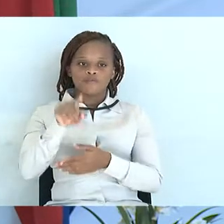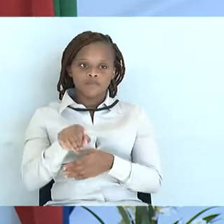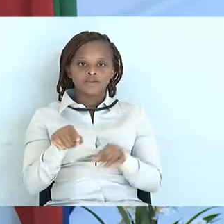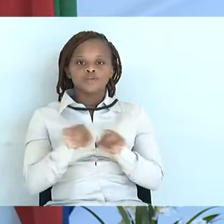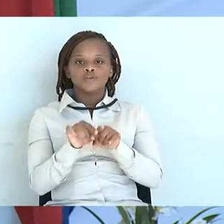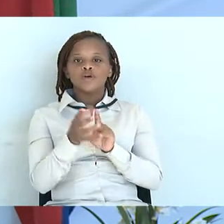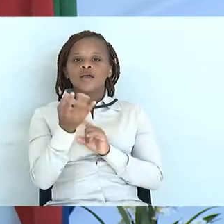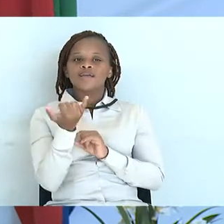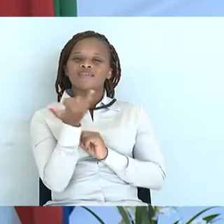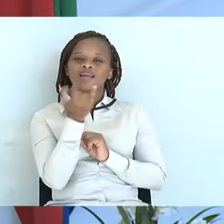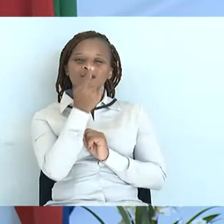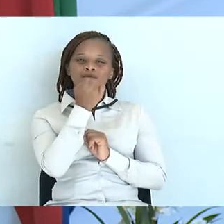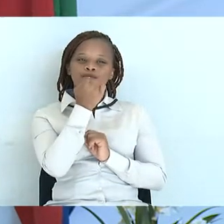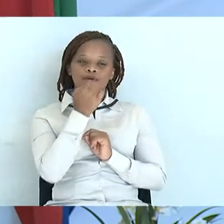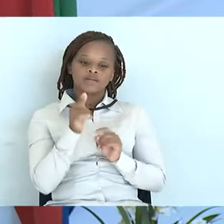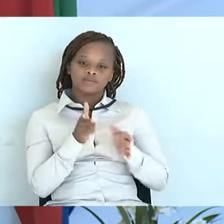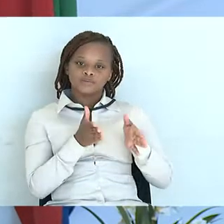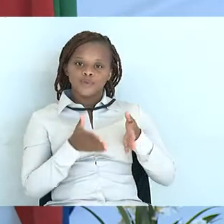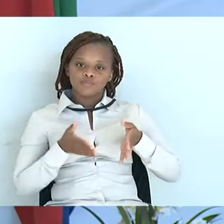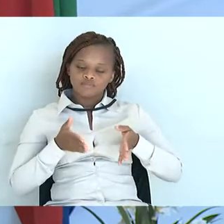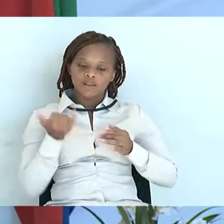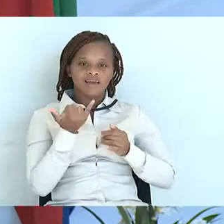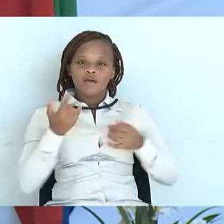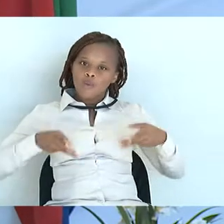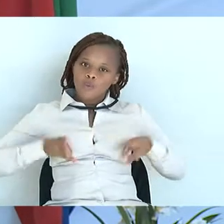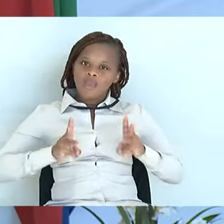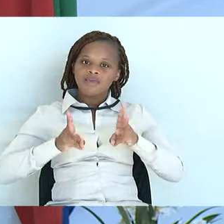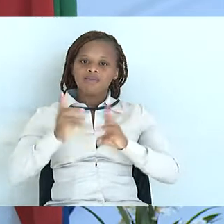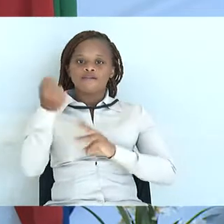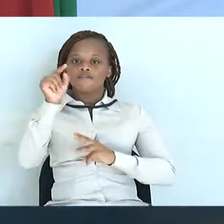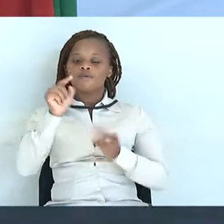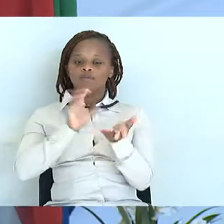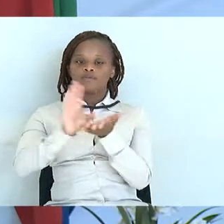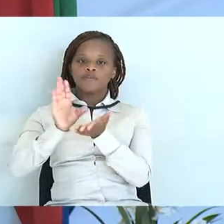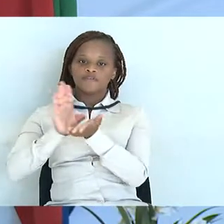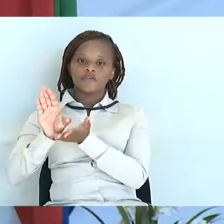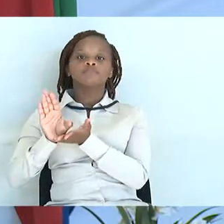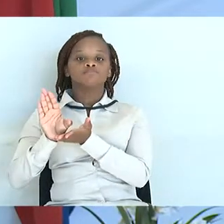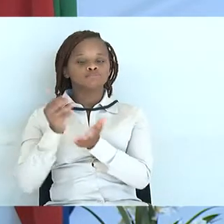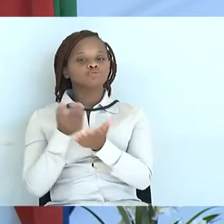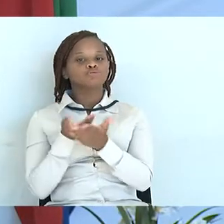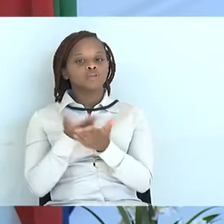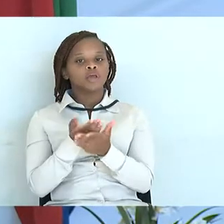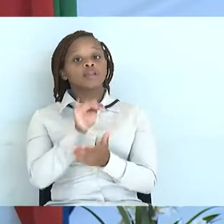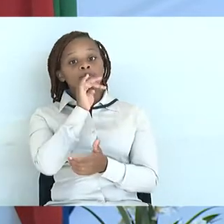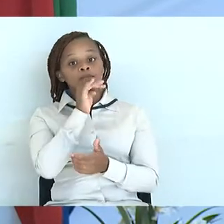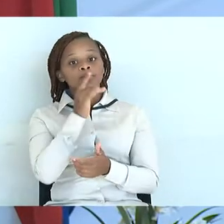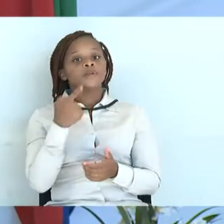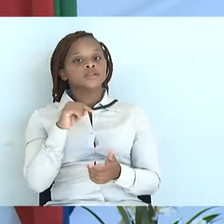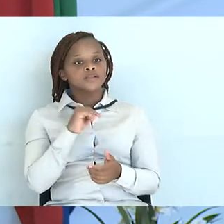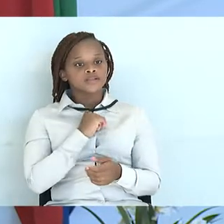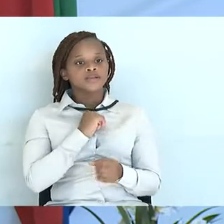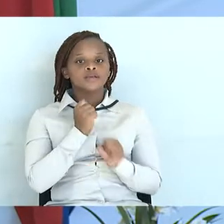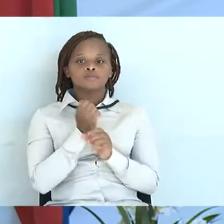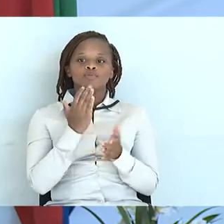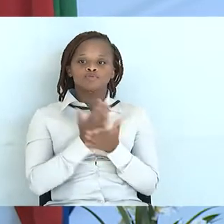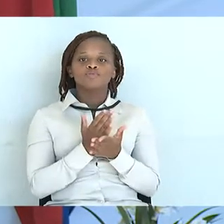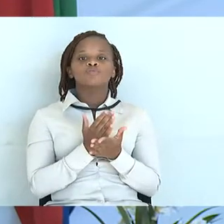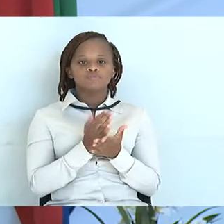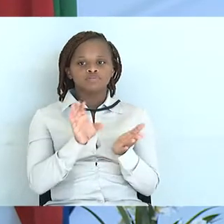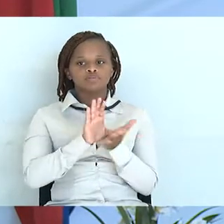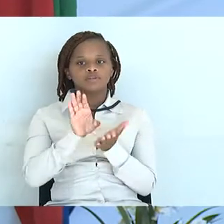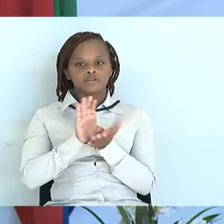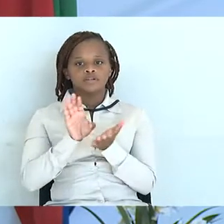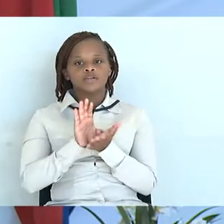So it's a call that President made that we have got to enable investment in this area. And as